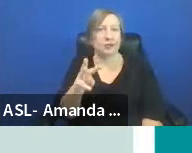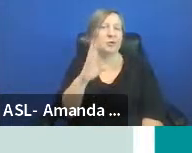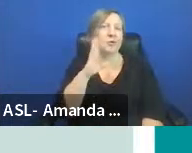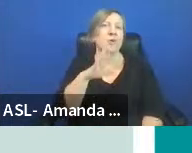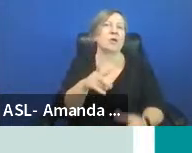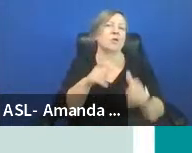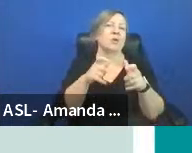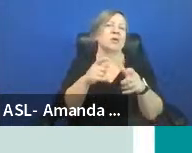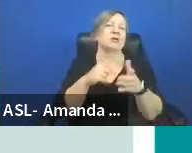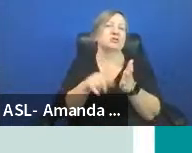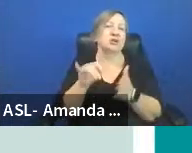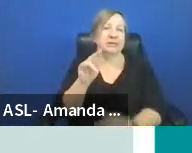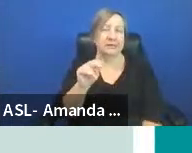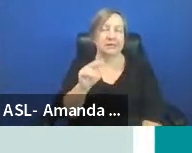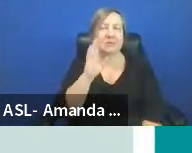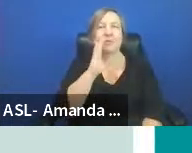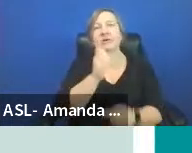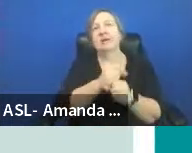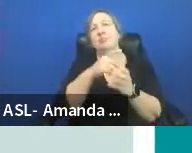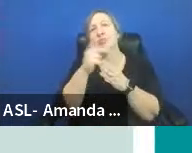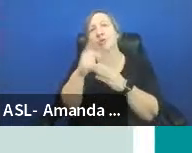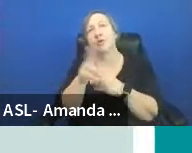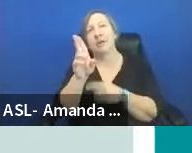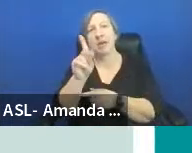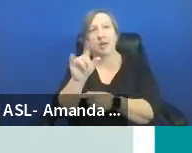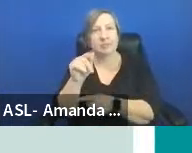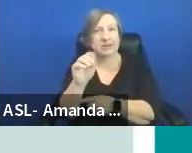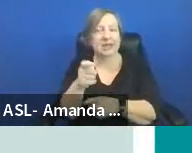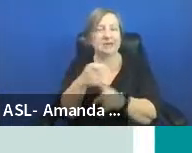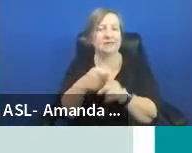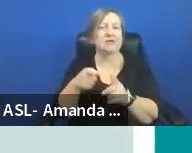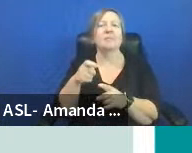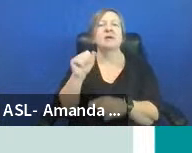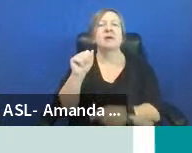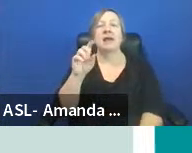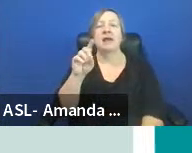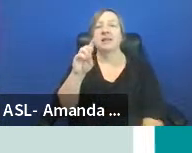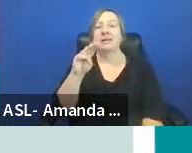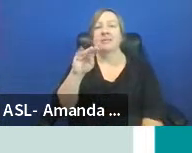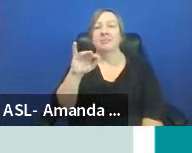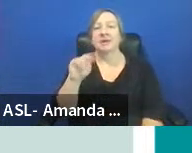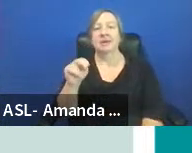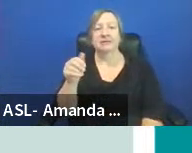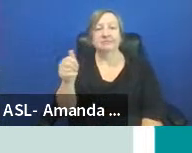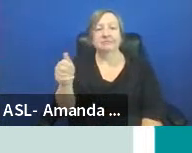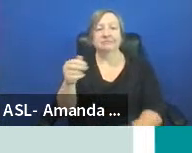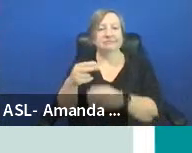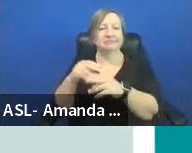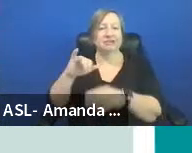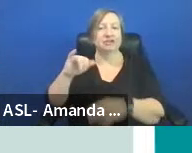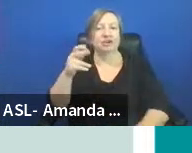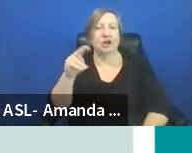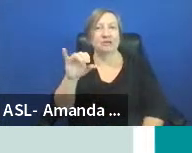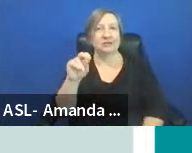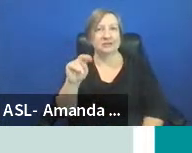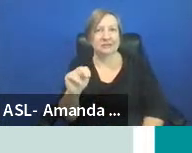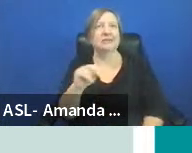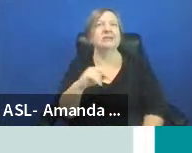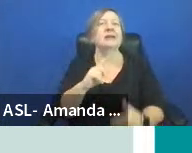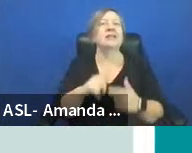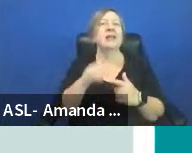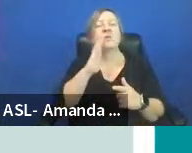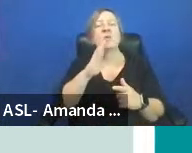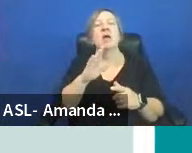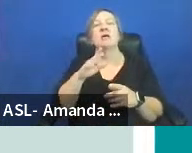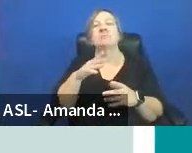check-in. We'll receive a program update by Administrator Johnson. We'll then receive an updated